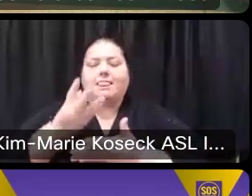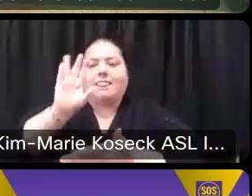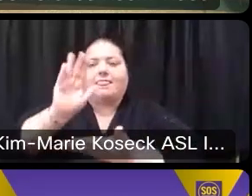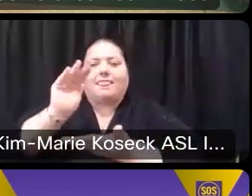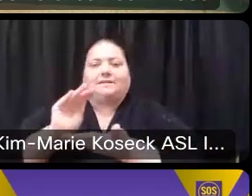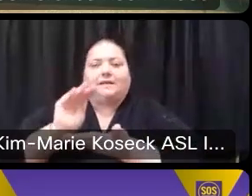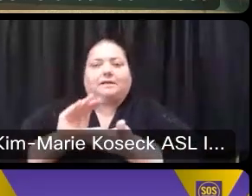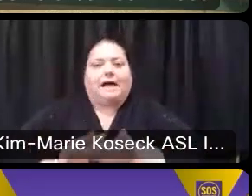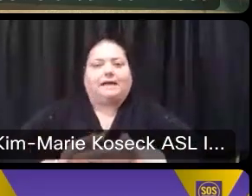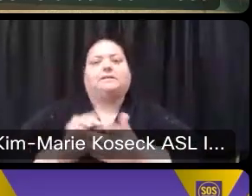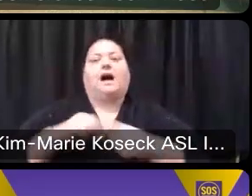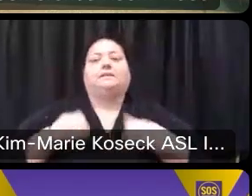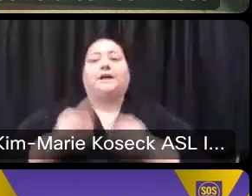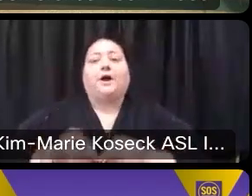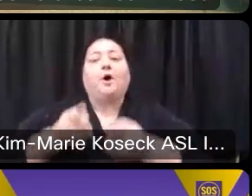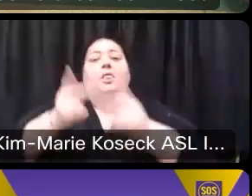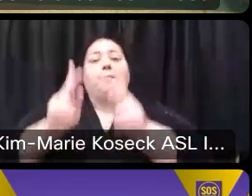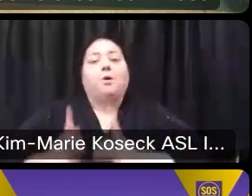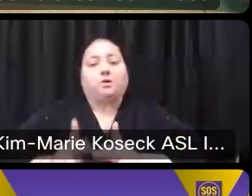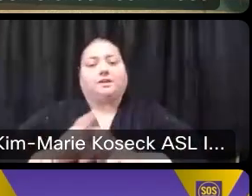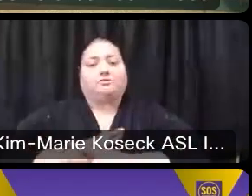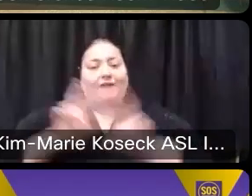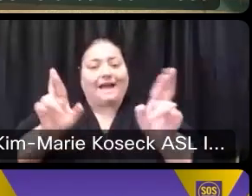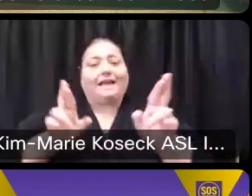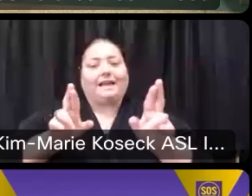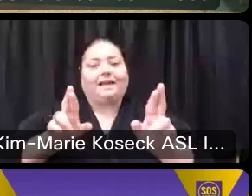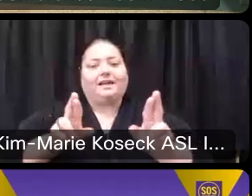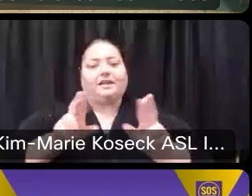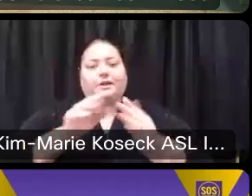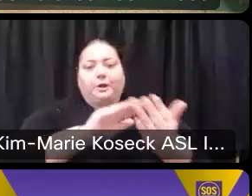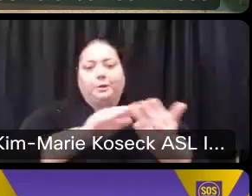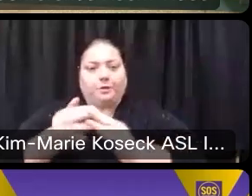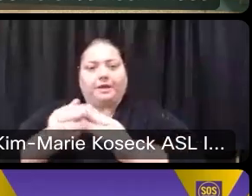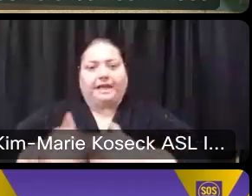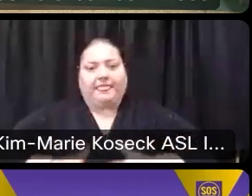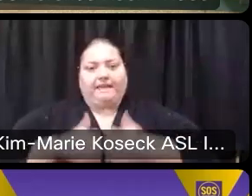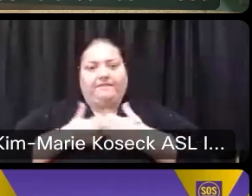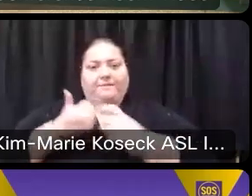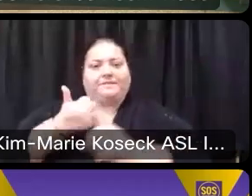person's solidly in their new. Next slide, please.